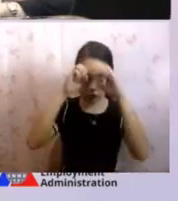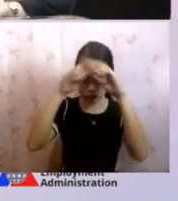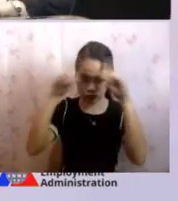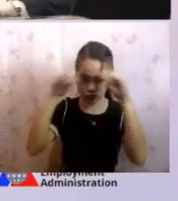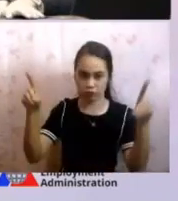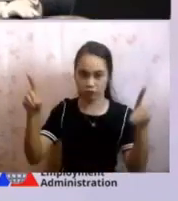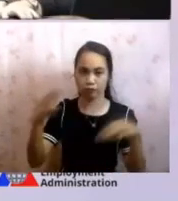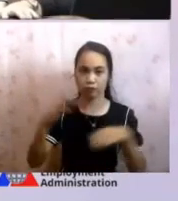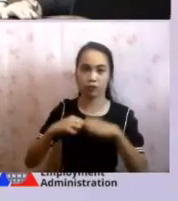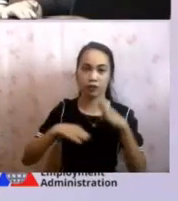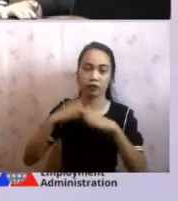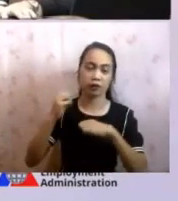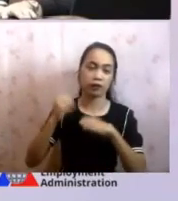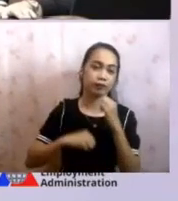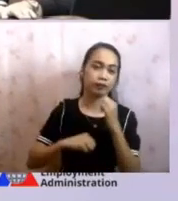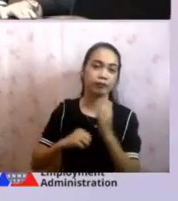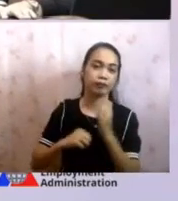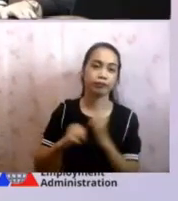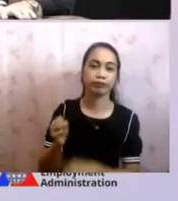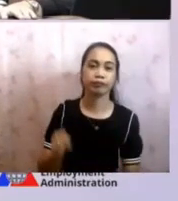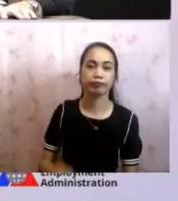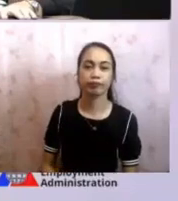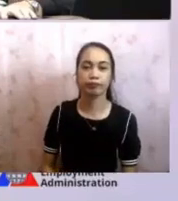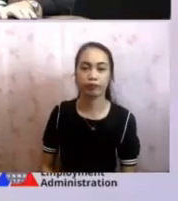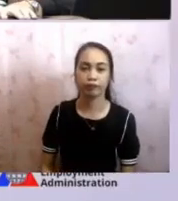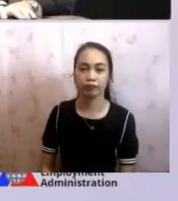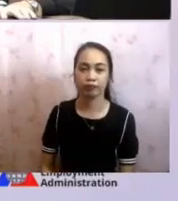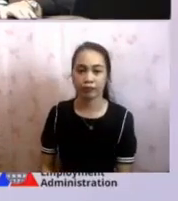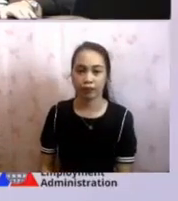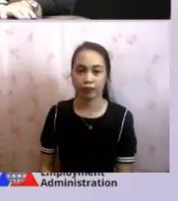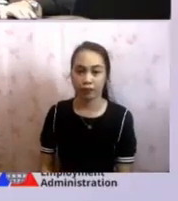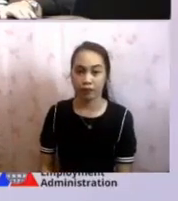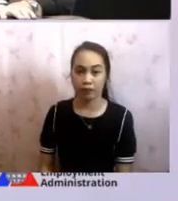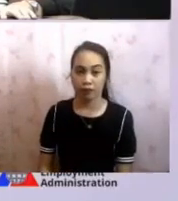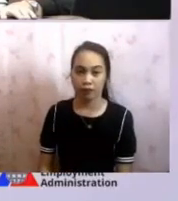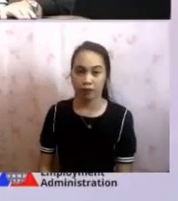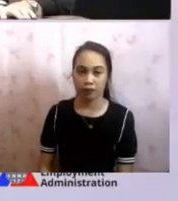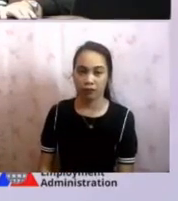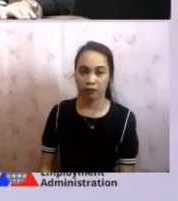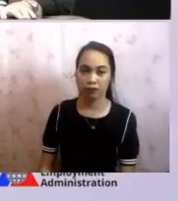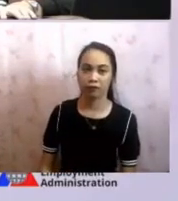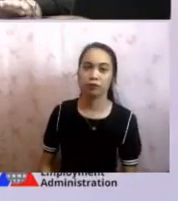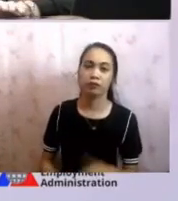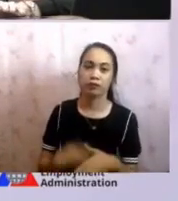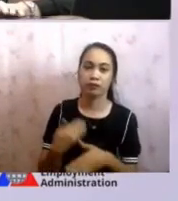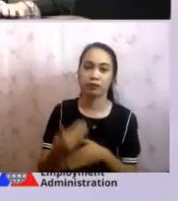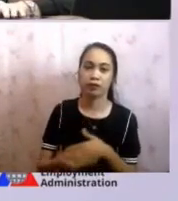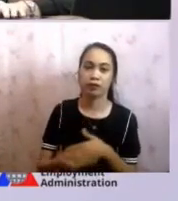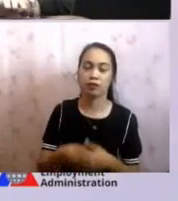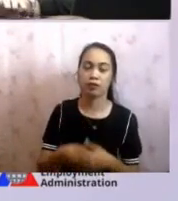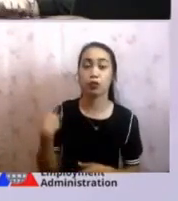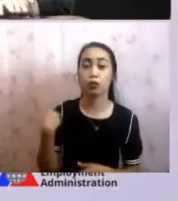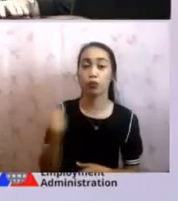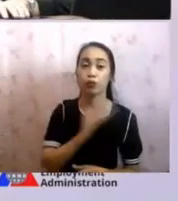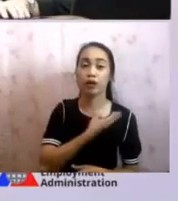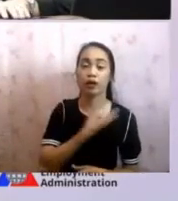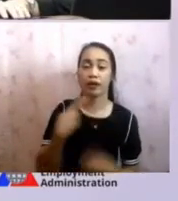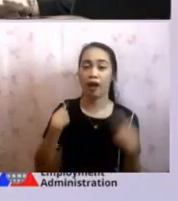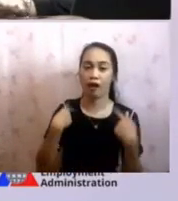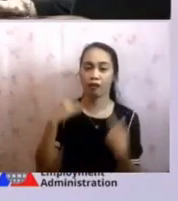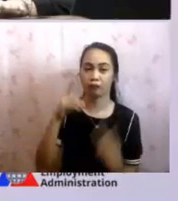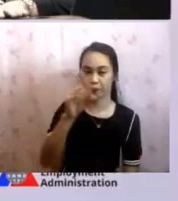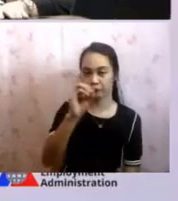contact na mo in case nga mangita or mangayo silag assistance. Next, we have the DOLE, of course, the Department of Labor